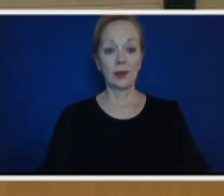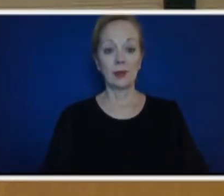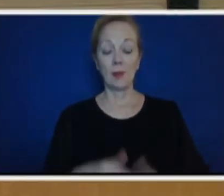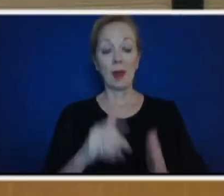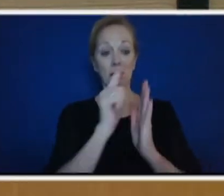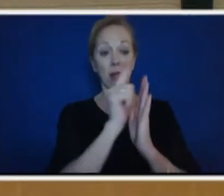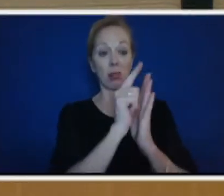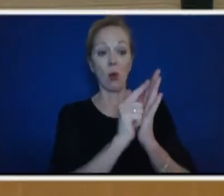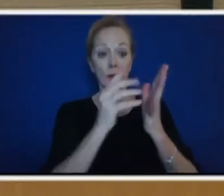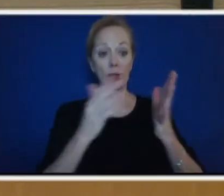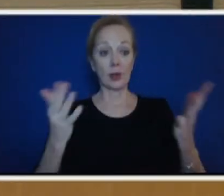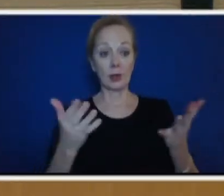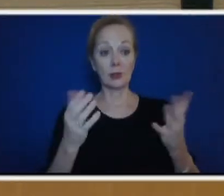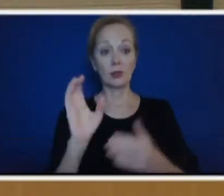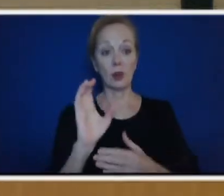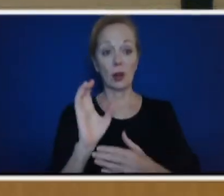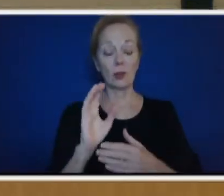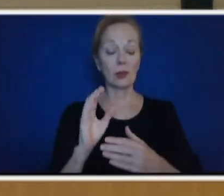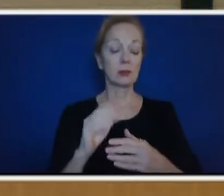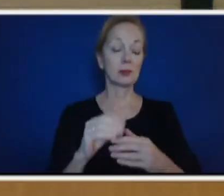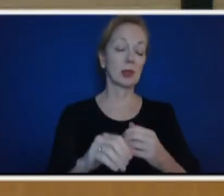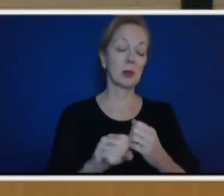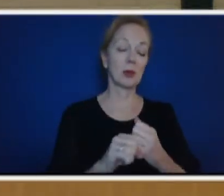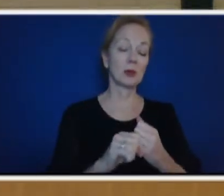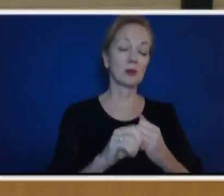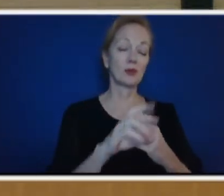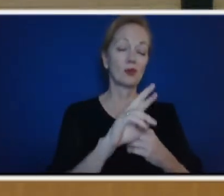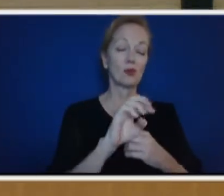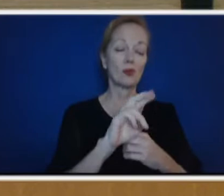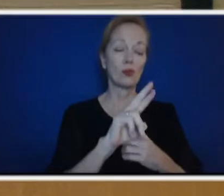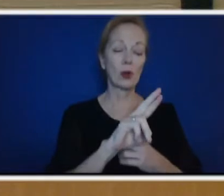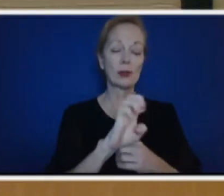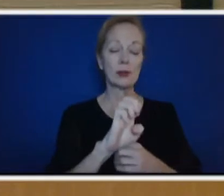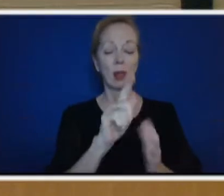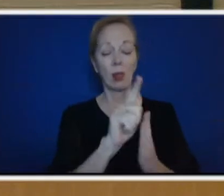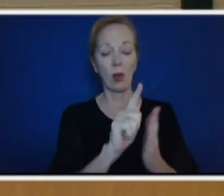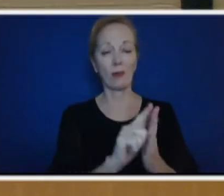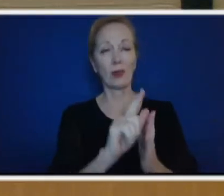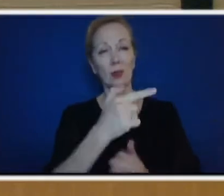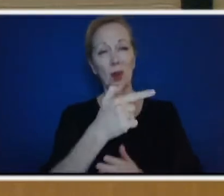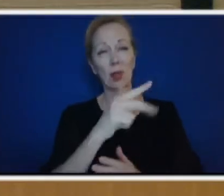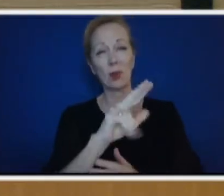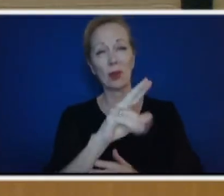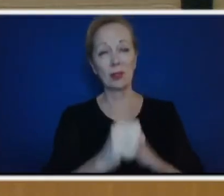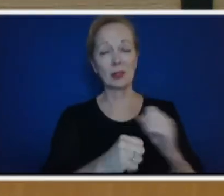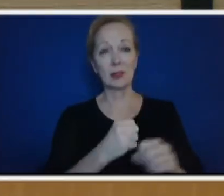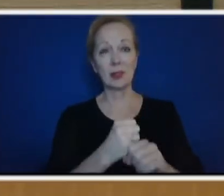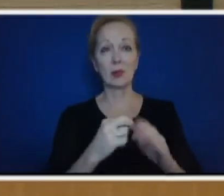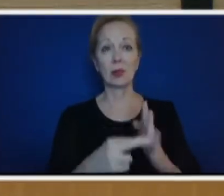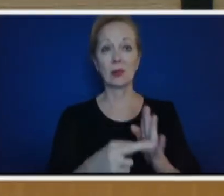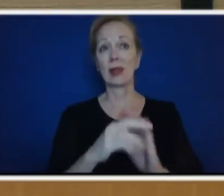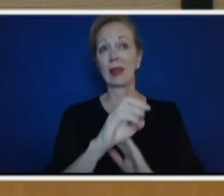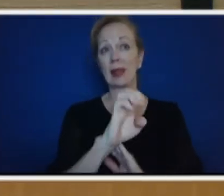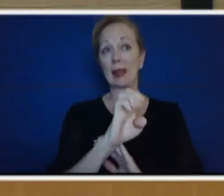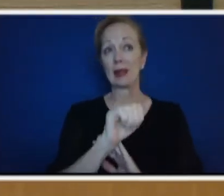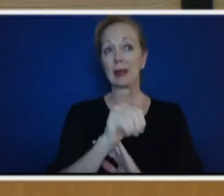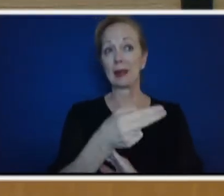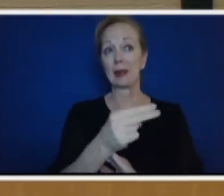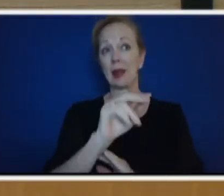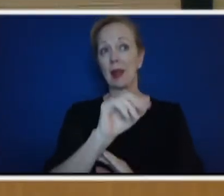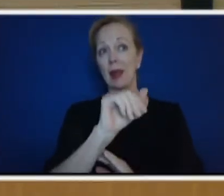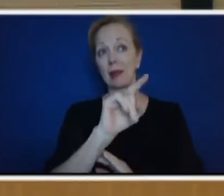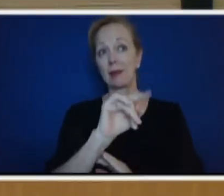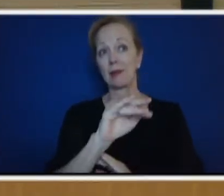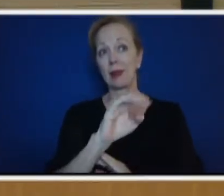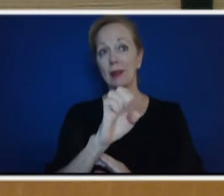here in town. I've been practicing commercial real estate law for 23 years here in town. I represent Eaton Advanced Management, which is the owner of one of